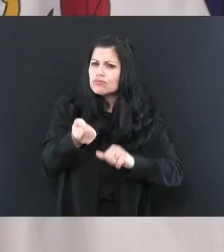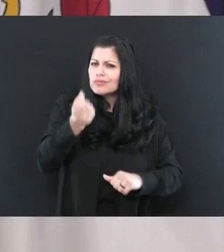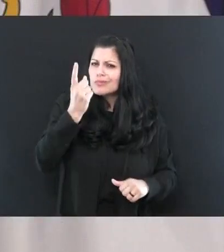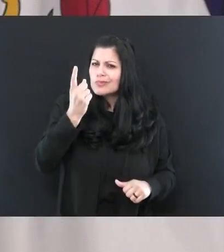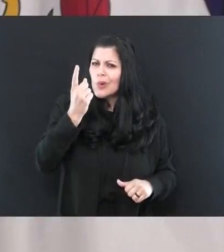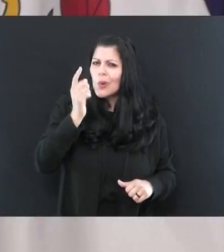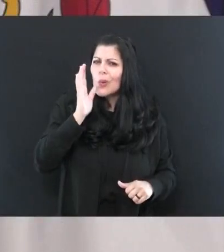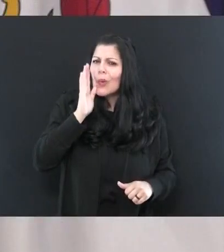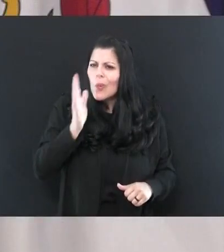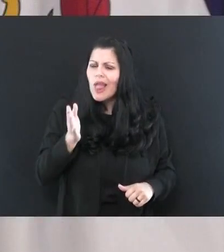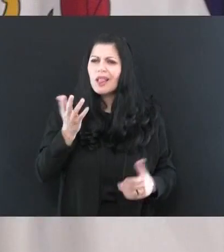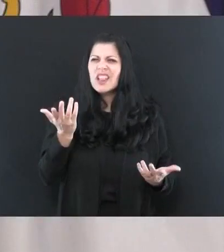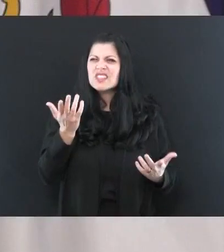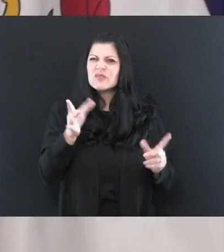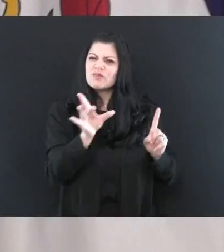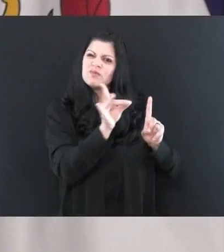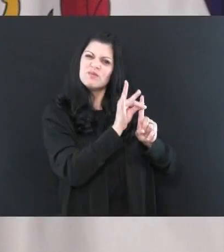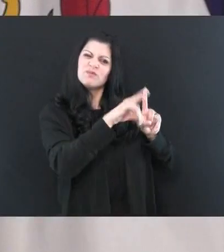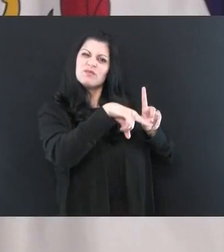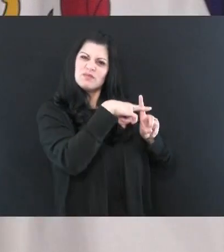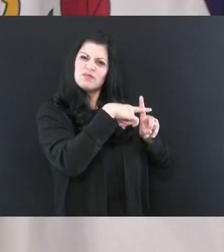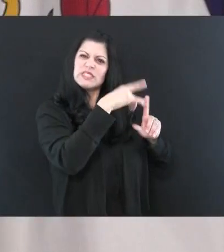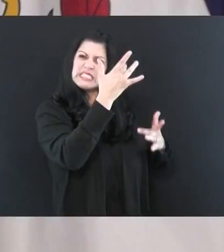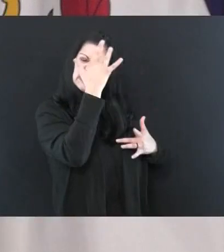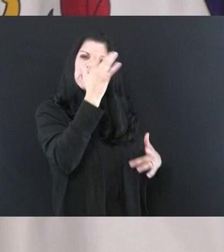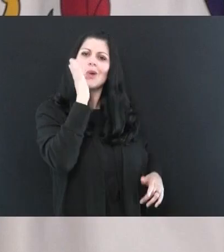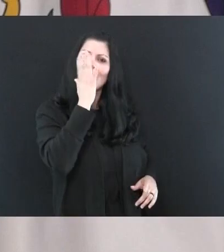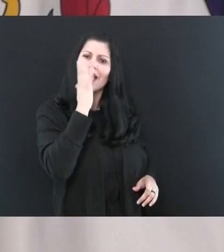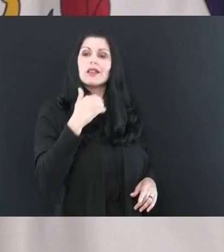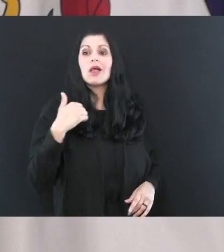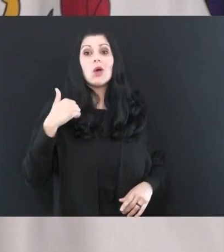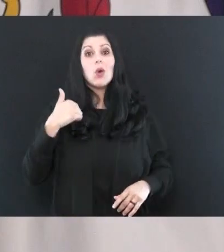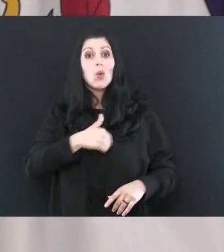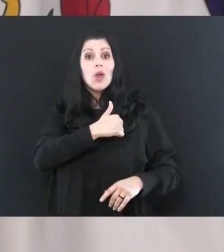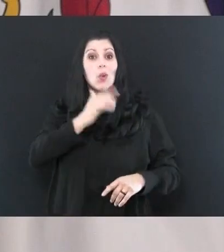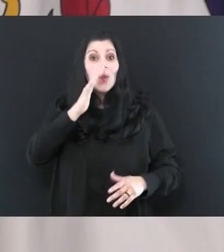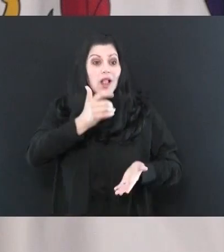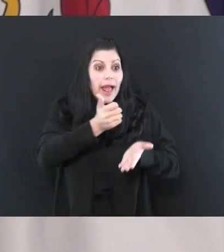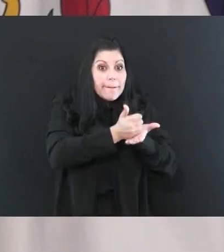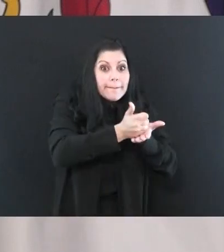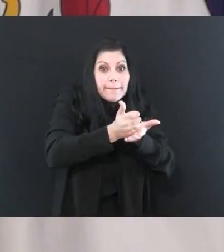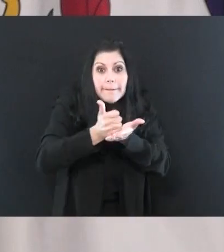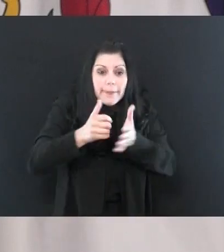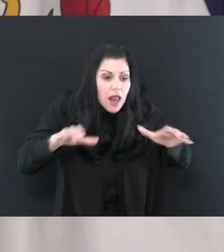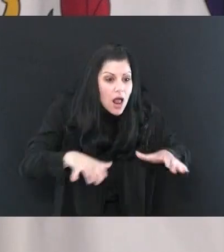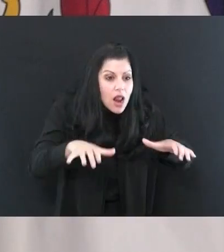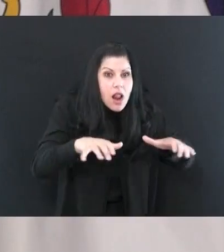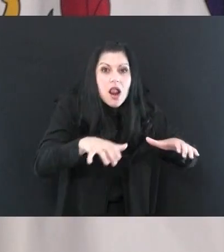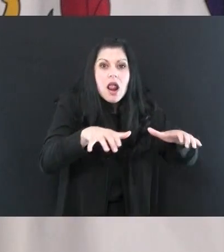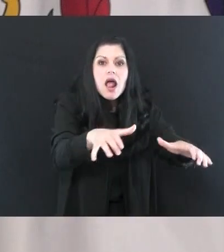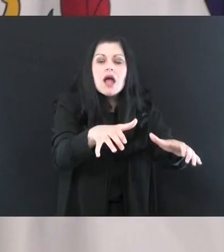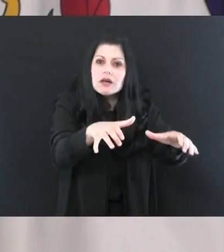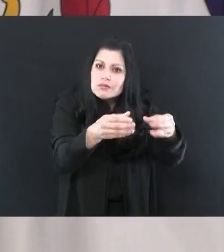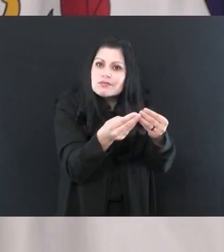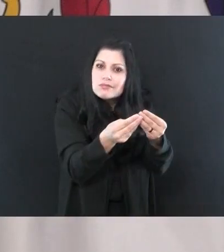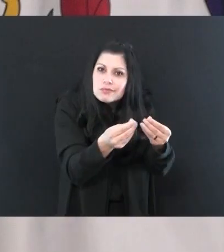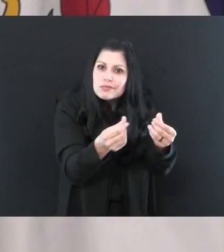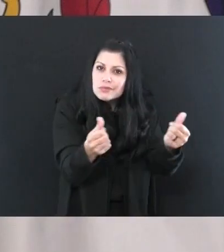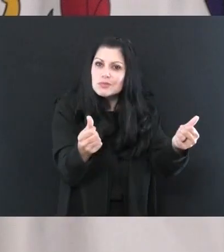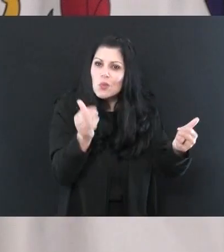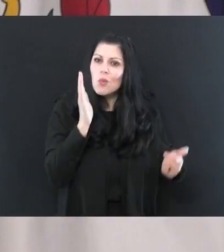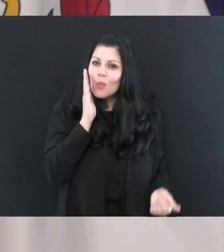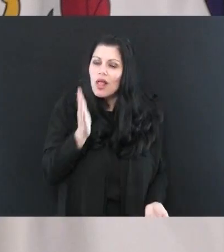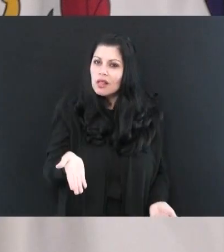outbreak here and there, and we run to the fire, and we absolutely take care of it, and we do whatever we have to